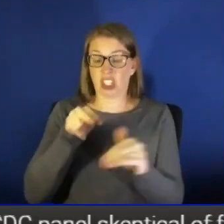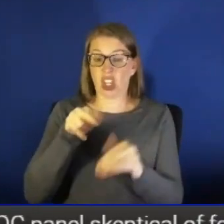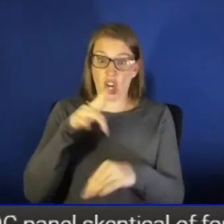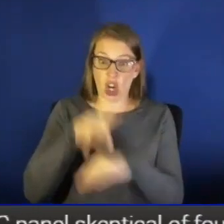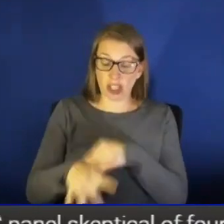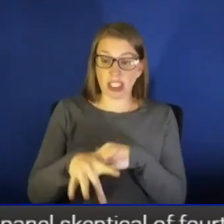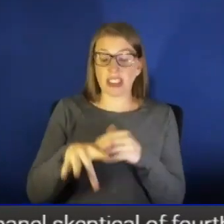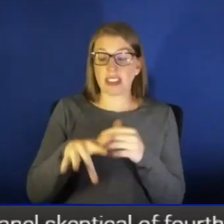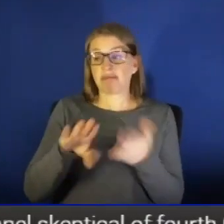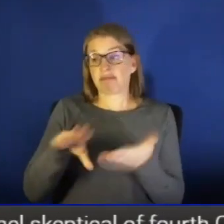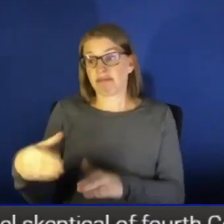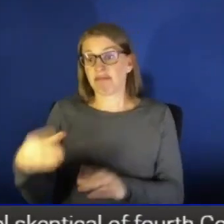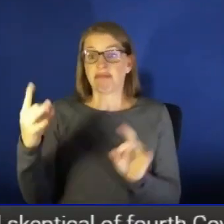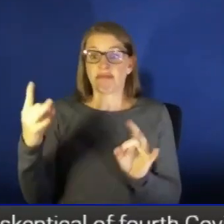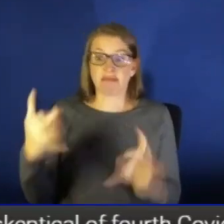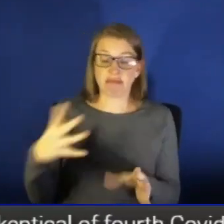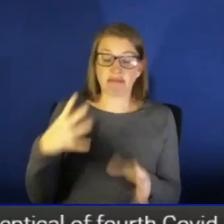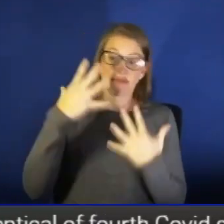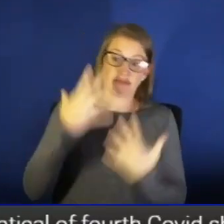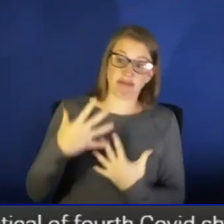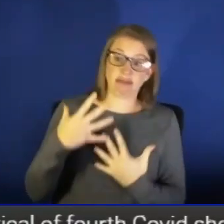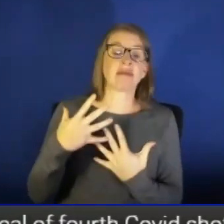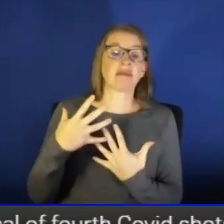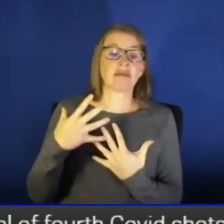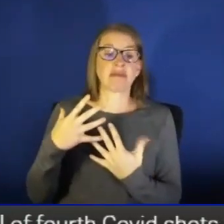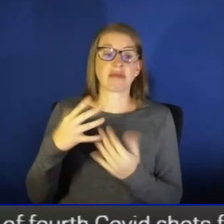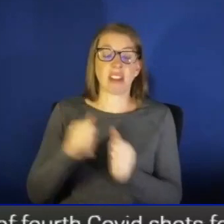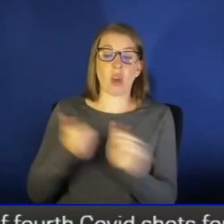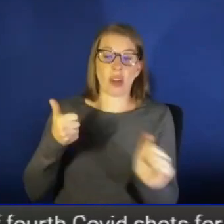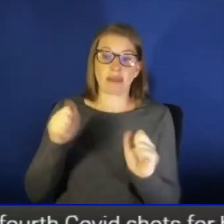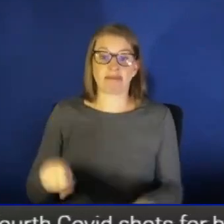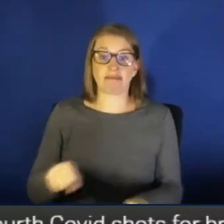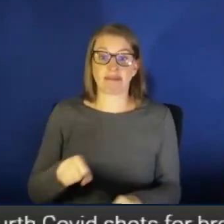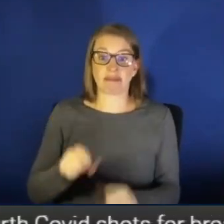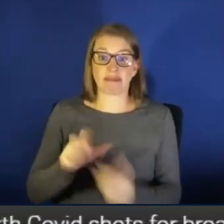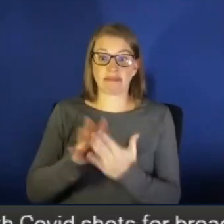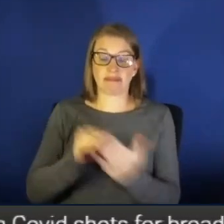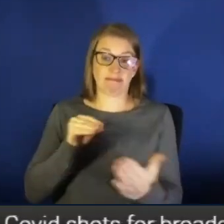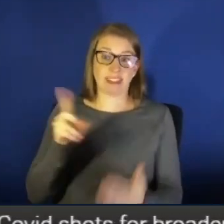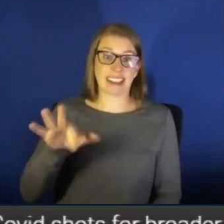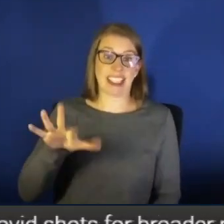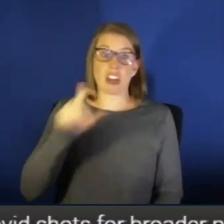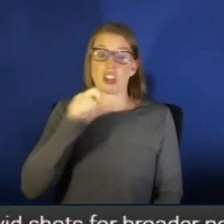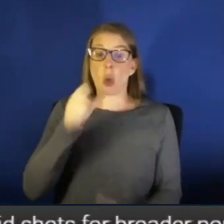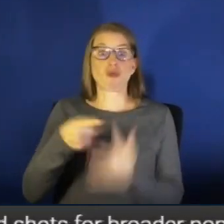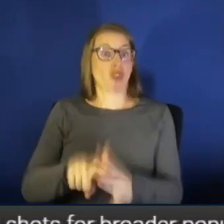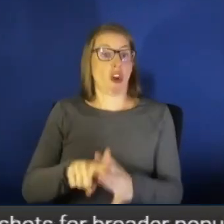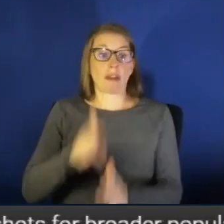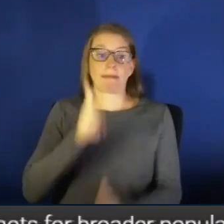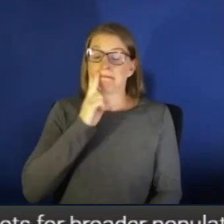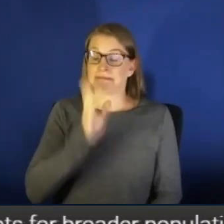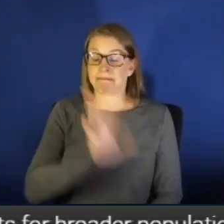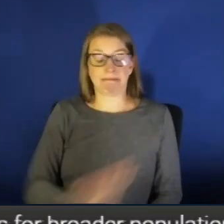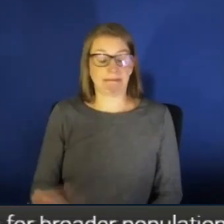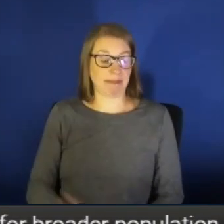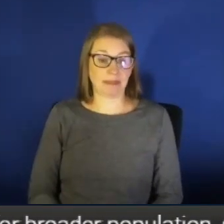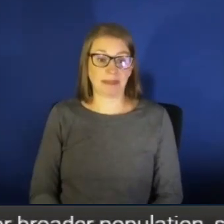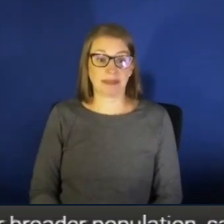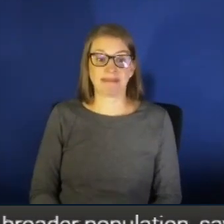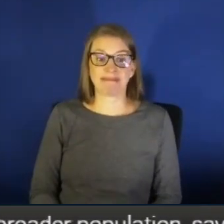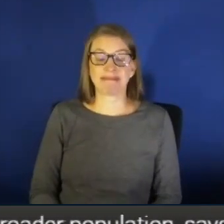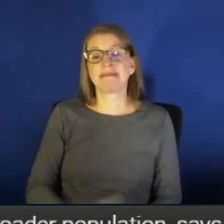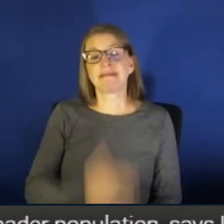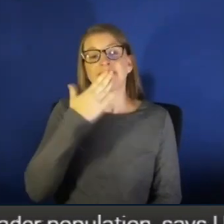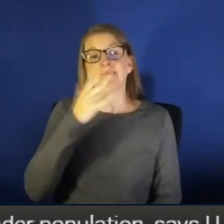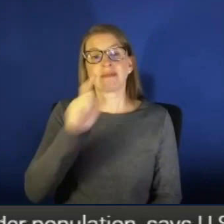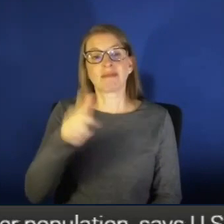so, again, I think nothing to do but echo David's sentiments. Yeah, don't even start. Yep. Don't even start smoking. Thank you all so much for being with us